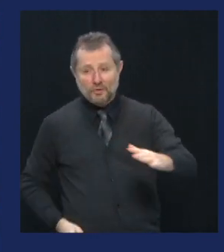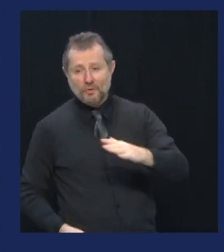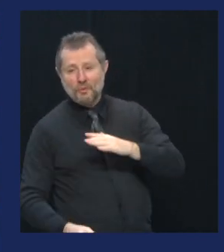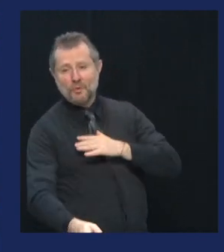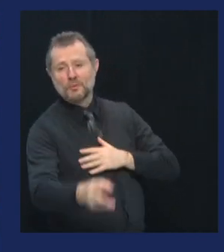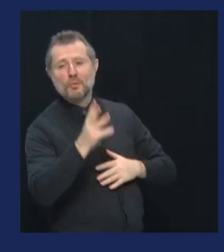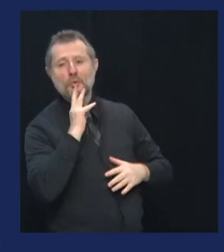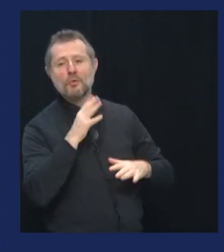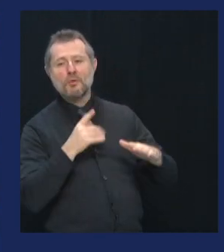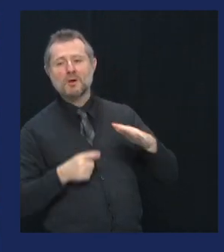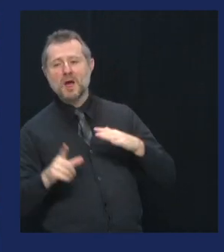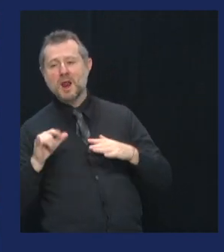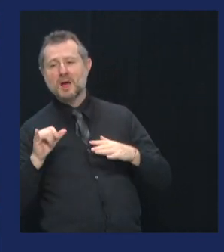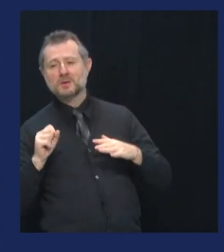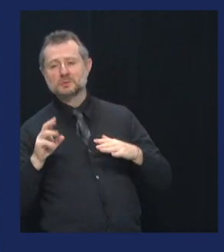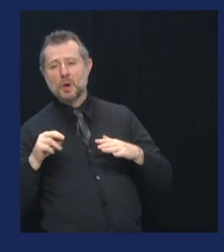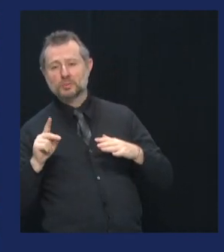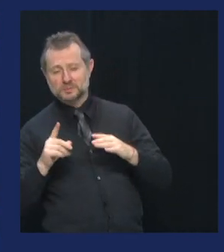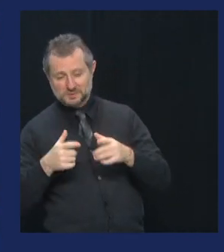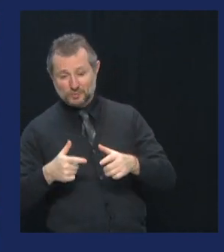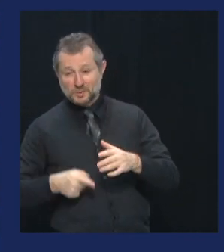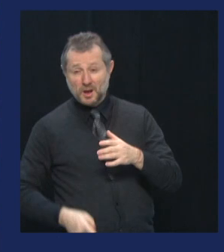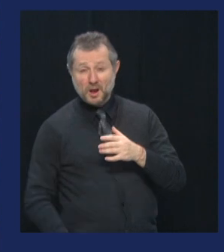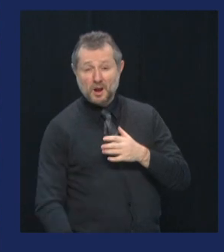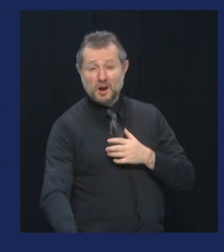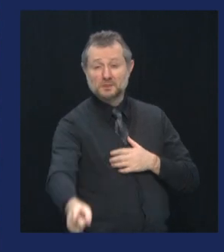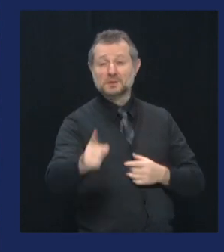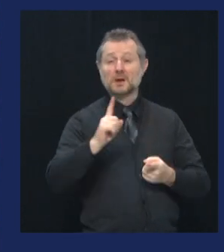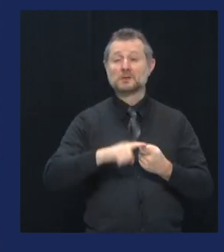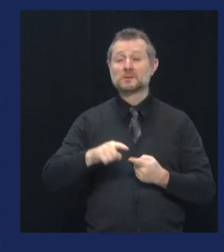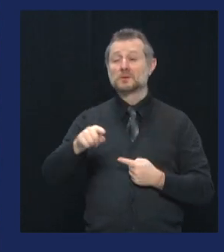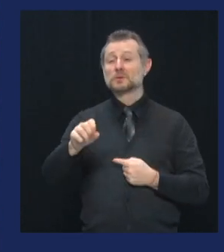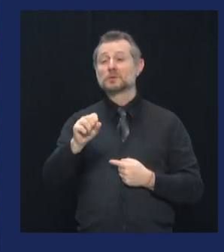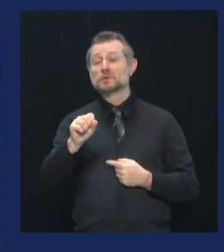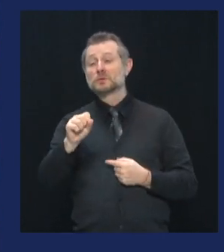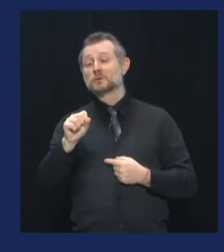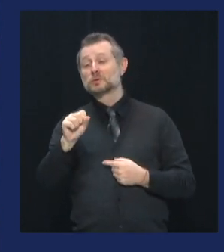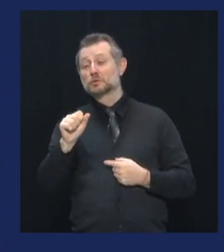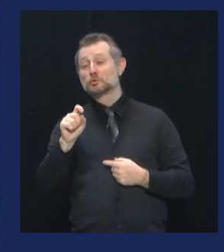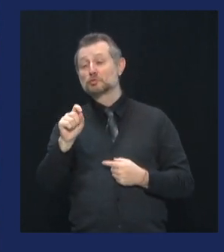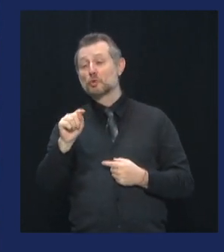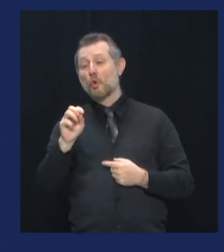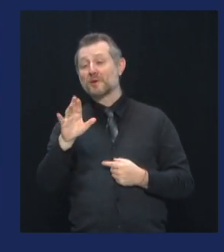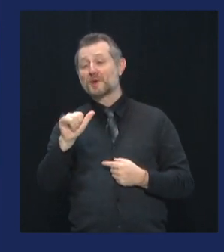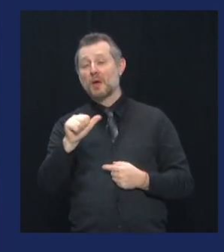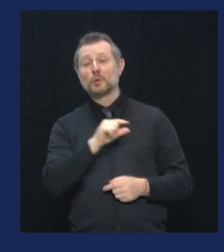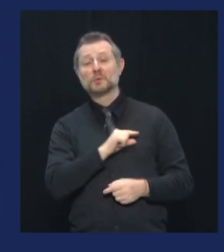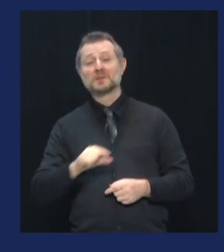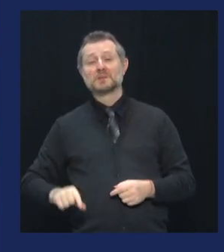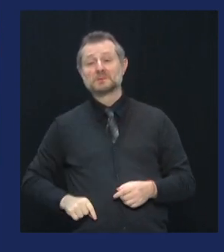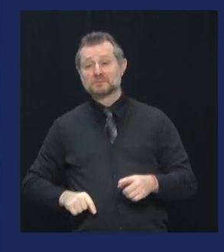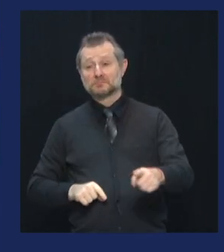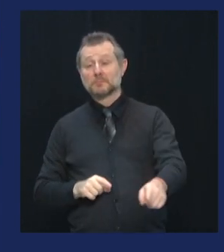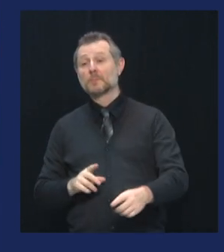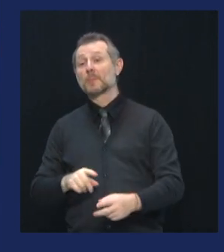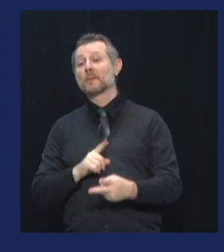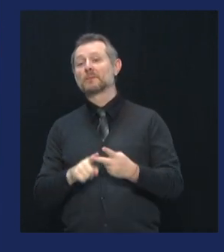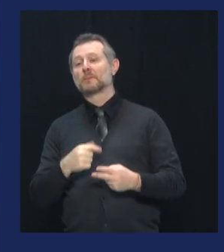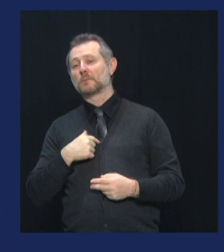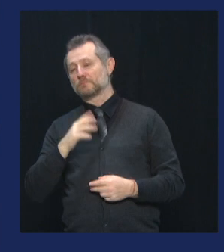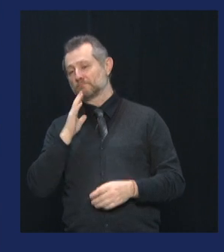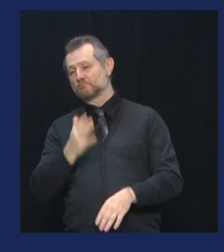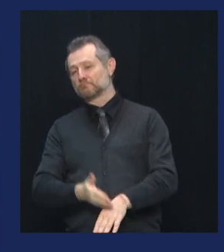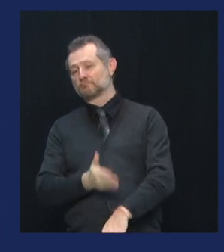Queens. Second, we will advance our green manufacturing capacity and the jobs that go with it. We